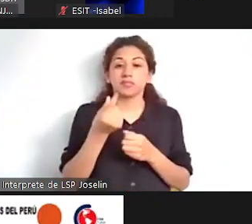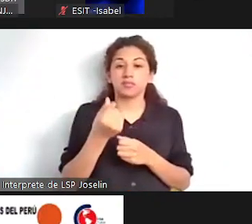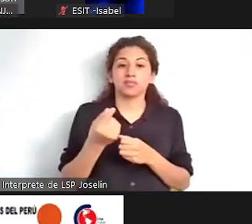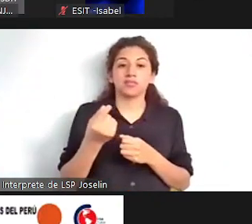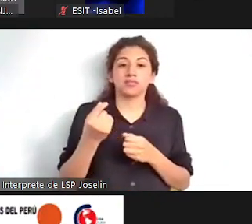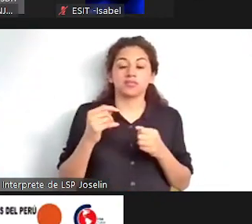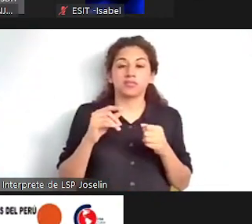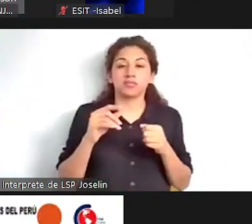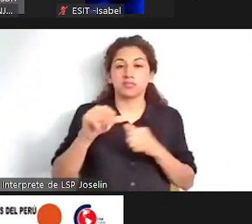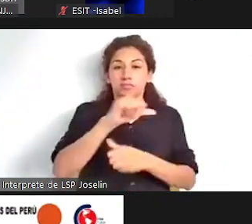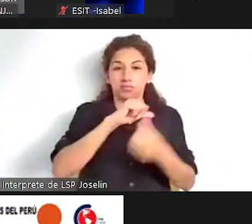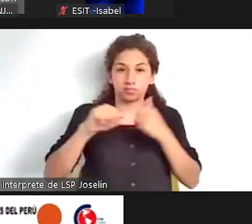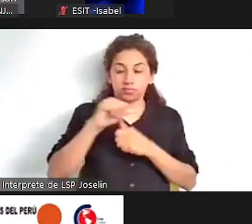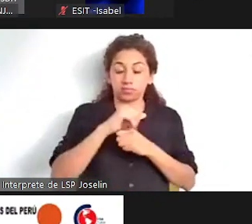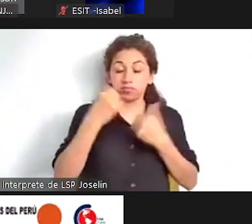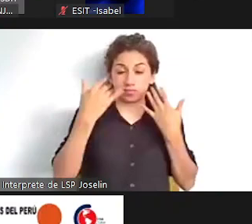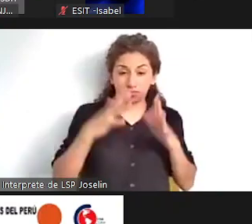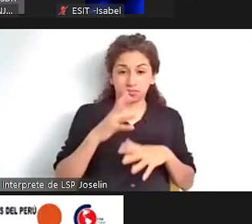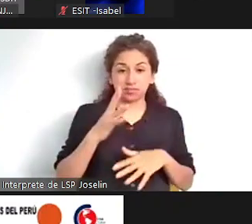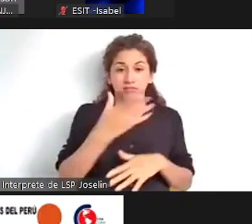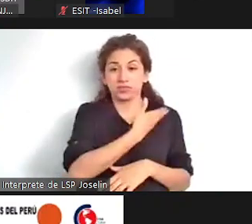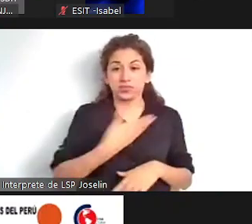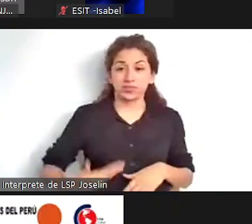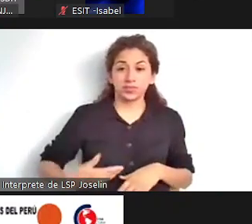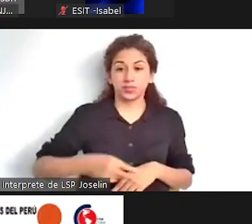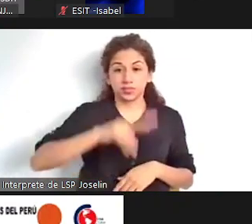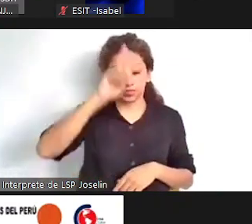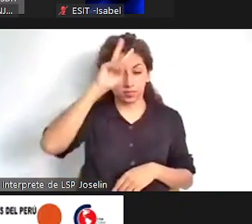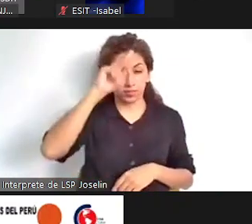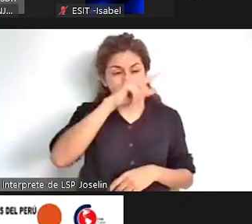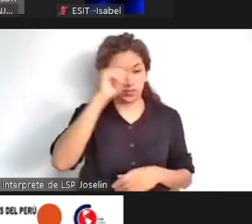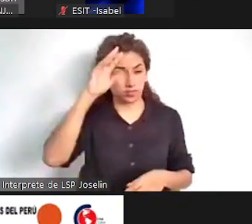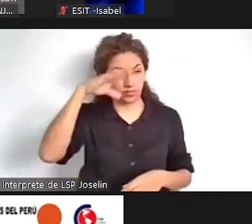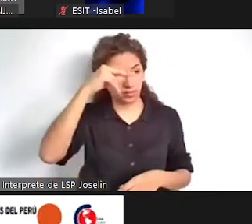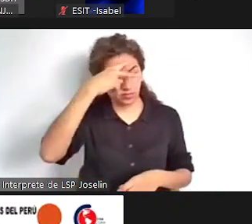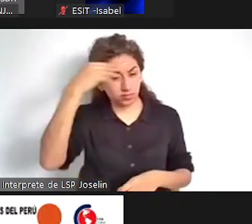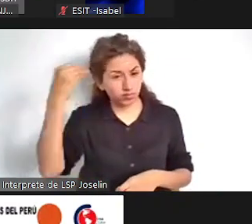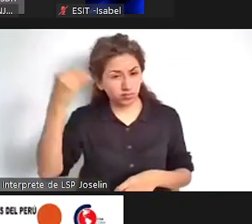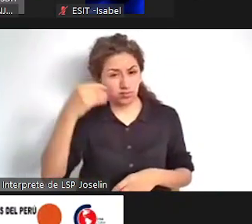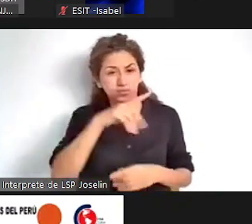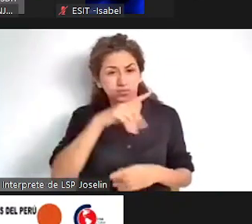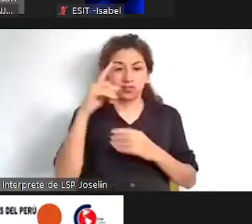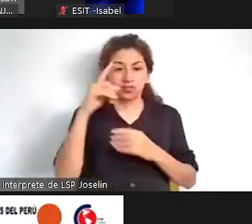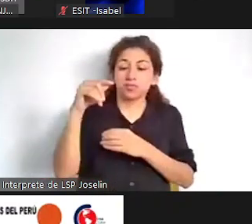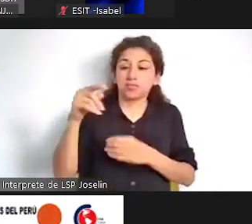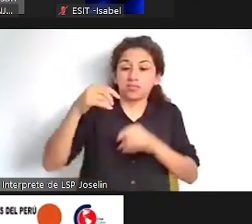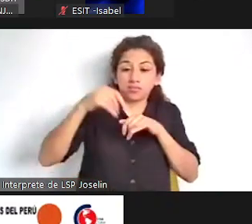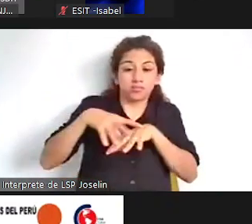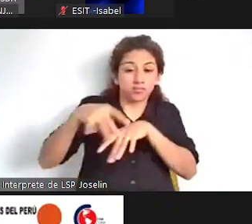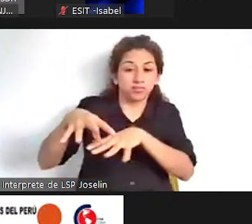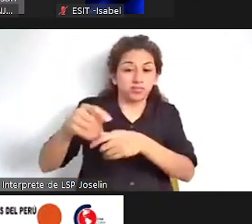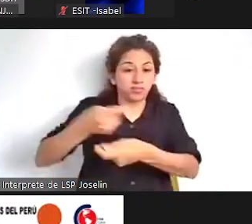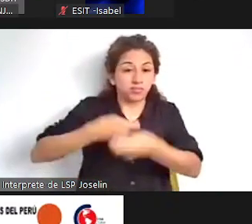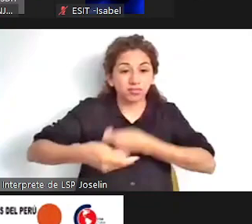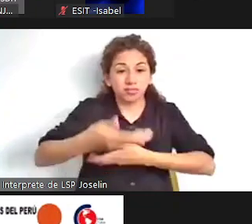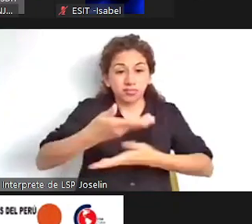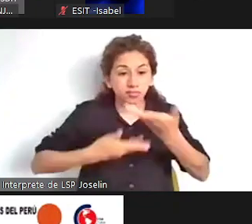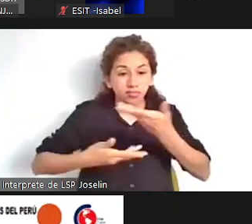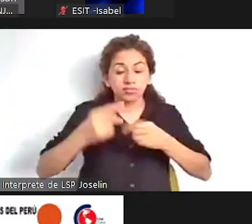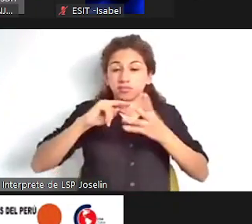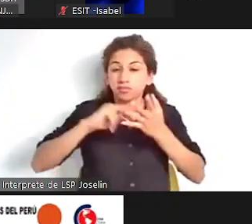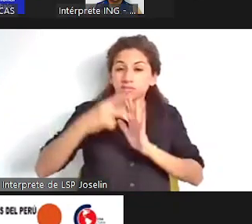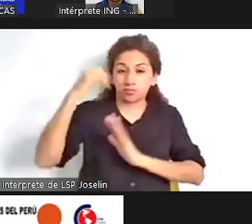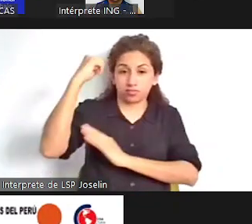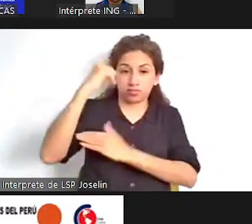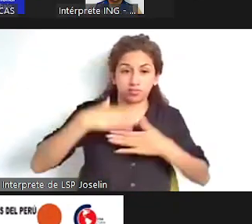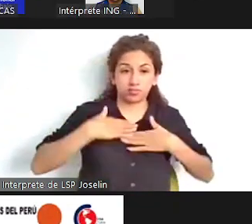the decrease of profits through collective bargaining and the previous they forget the collective bargaining is a human right